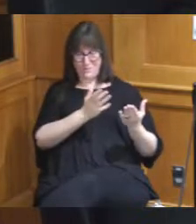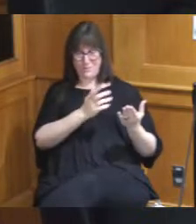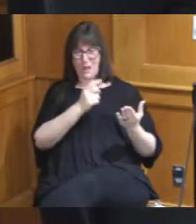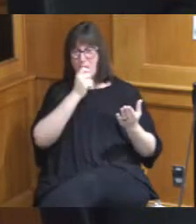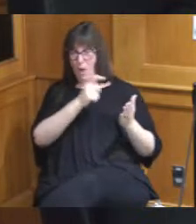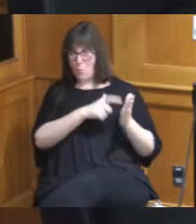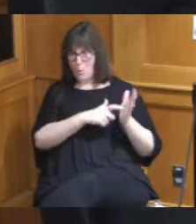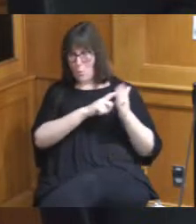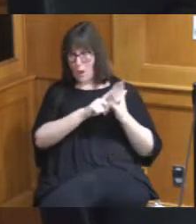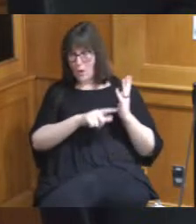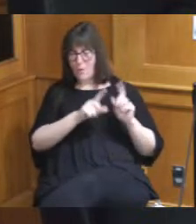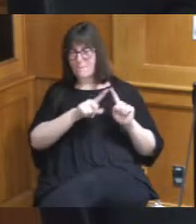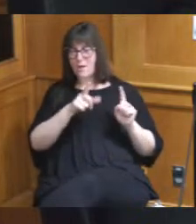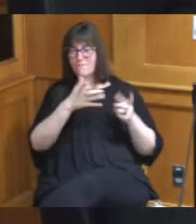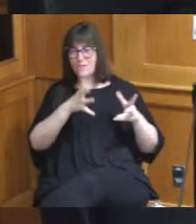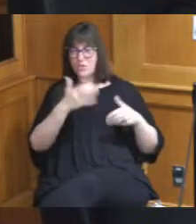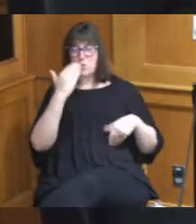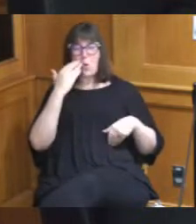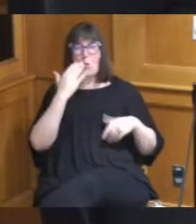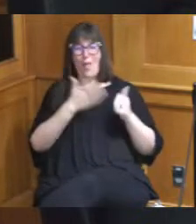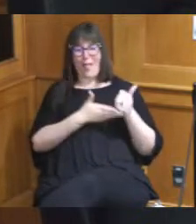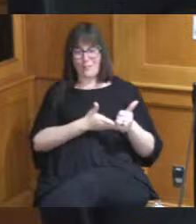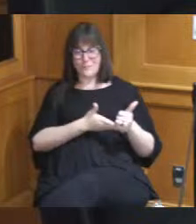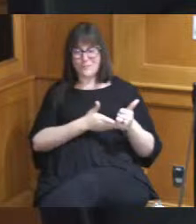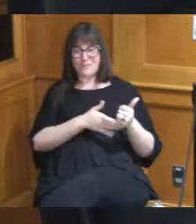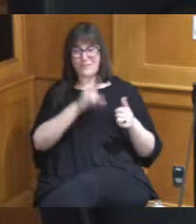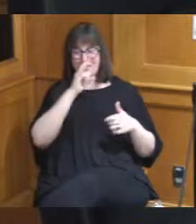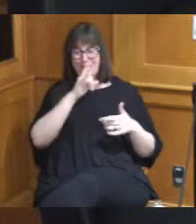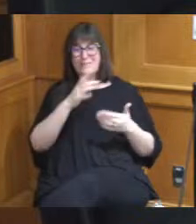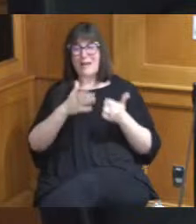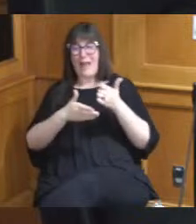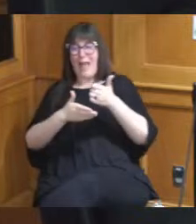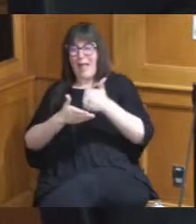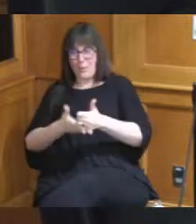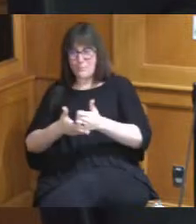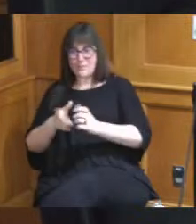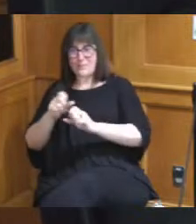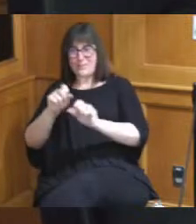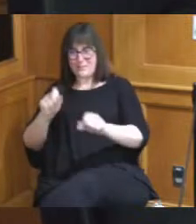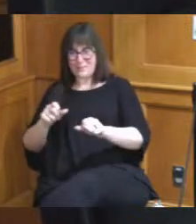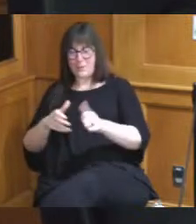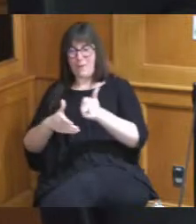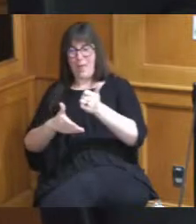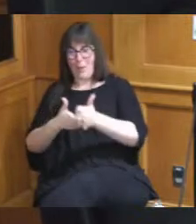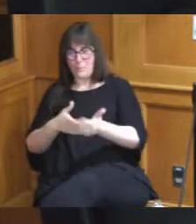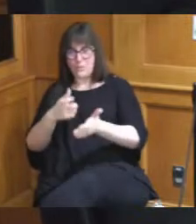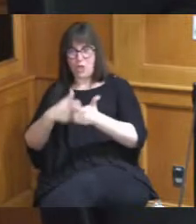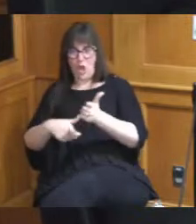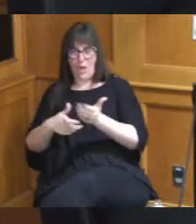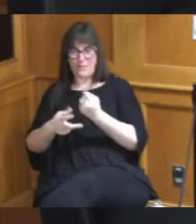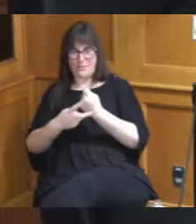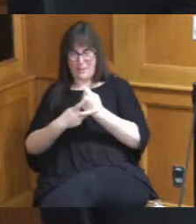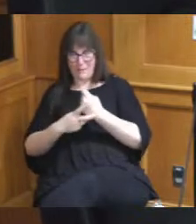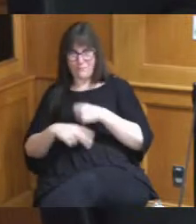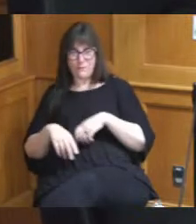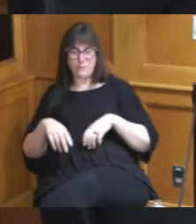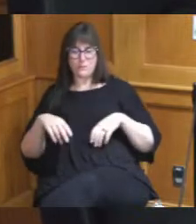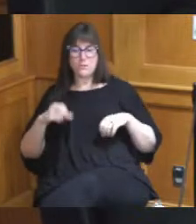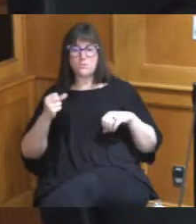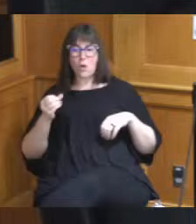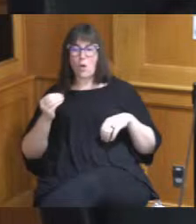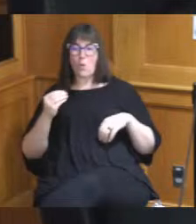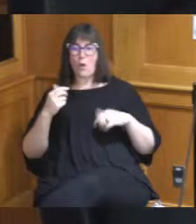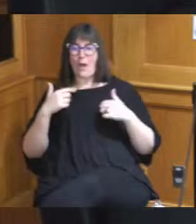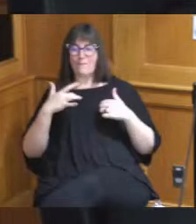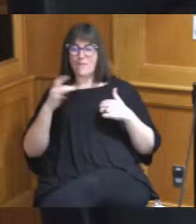we know helps the kids, and we know kind of helps the system and provide cost savings in the long term. I feel like that we fell off a